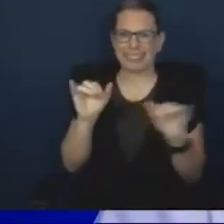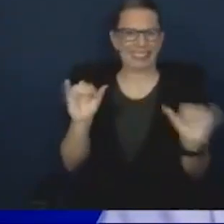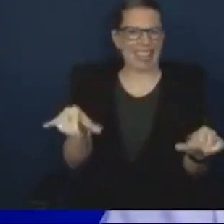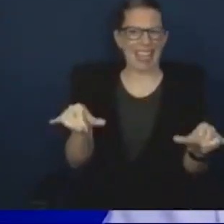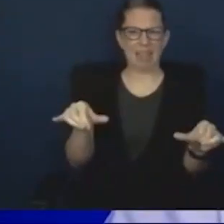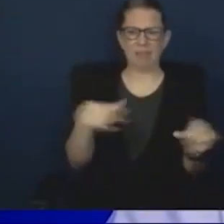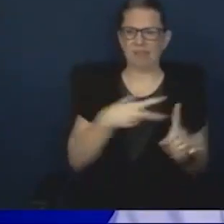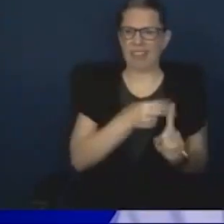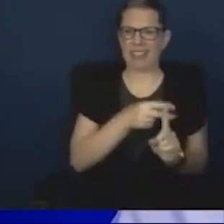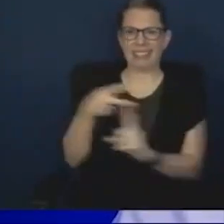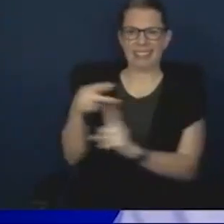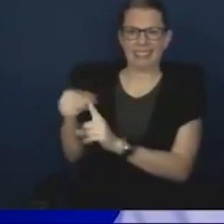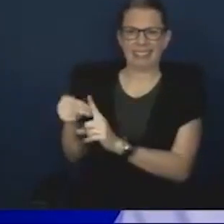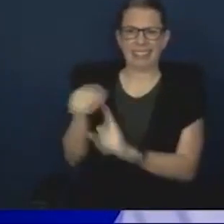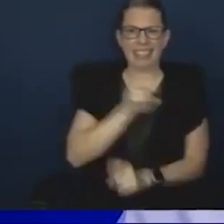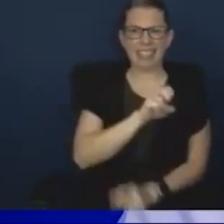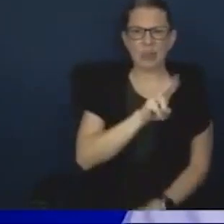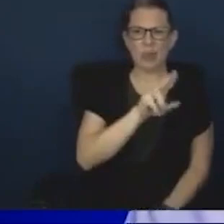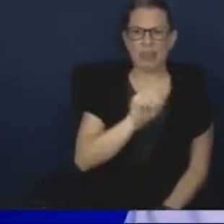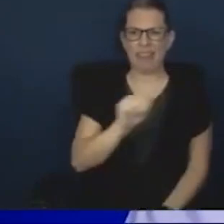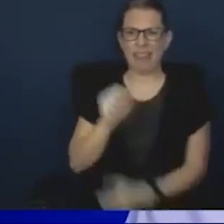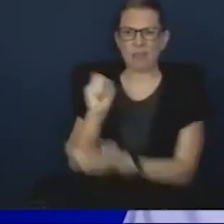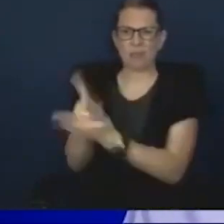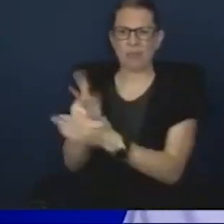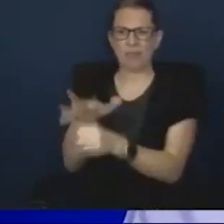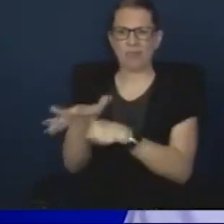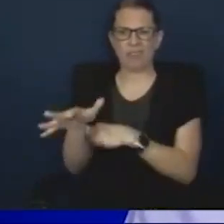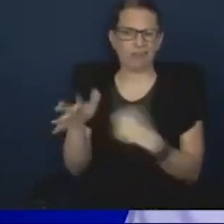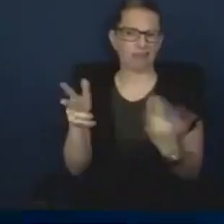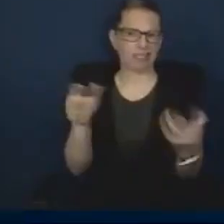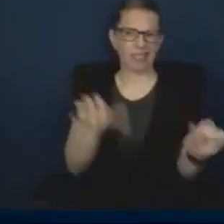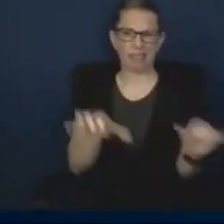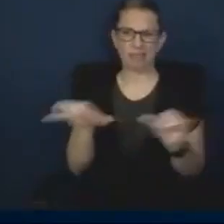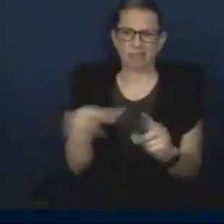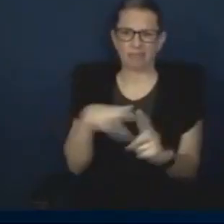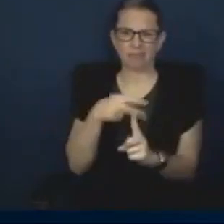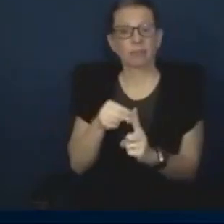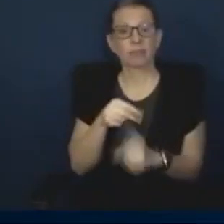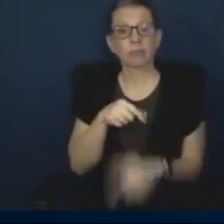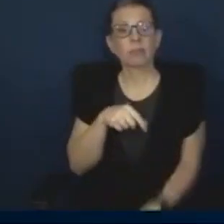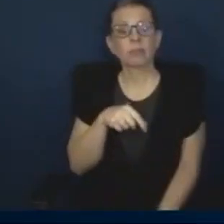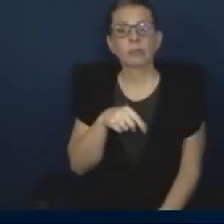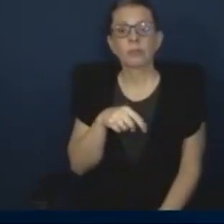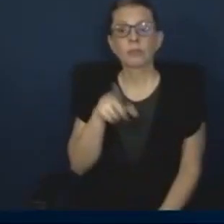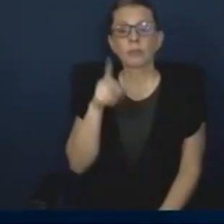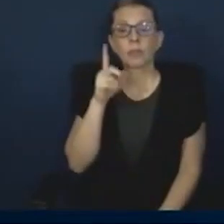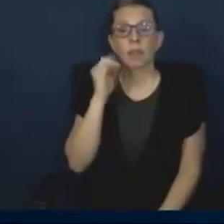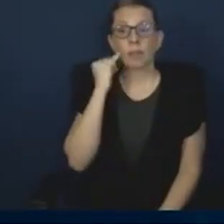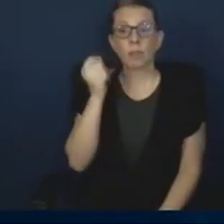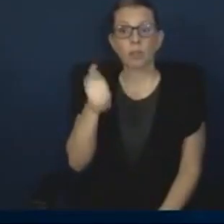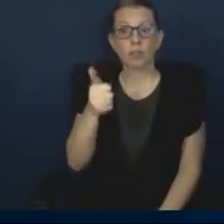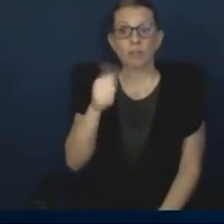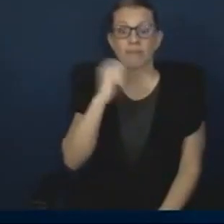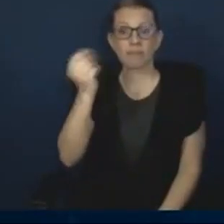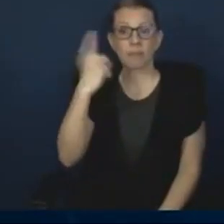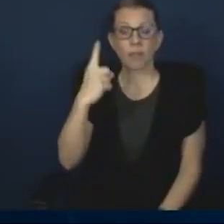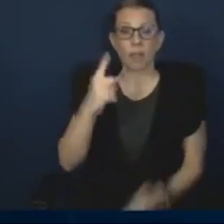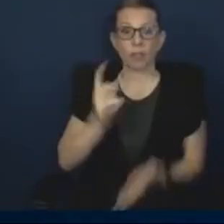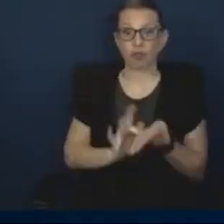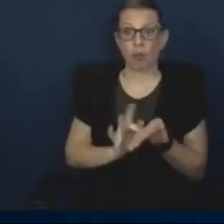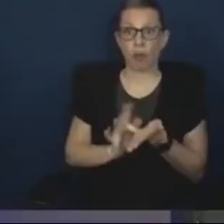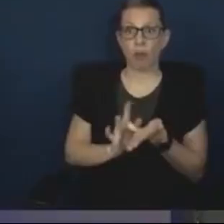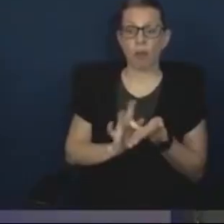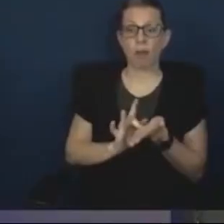really early on after that full approval was granted. And for those of you who don't understand the way drugs are, we talked about a little bit of drugs names. It's kind of like saying,